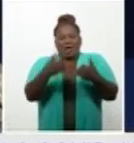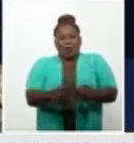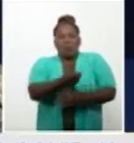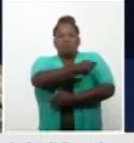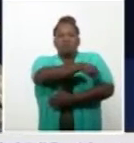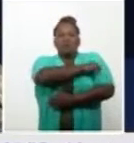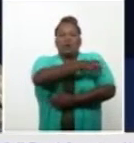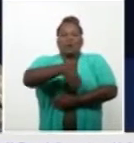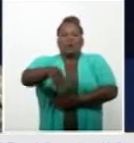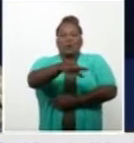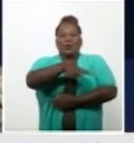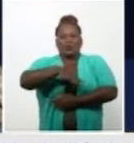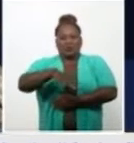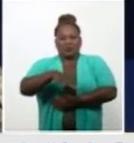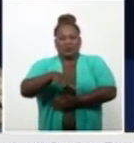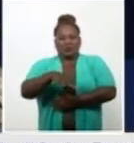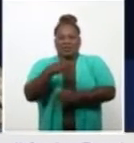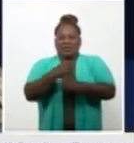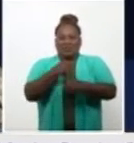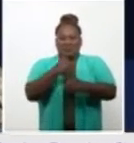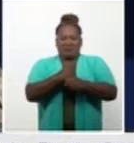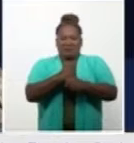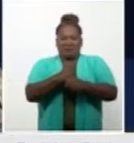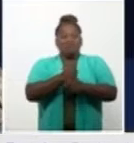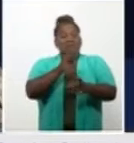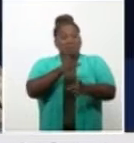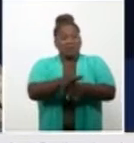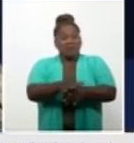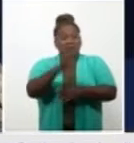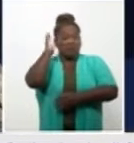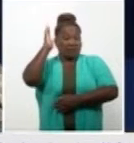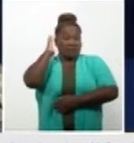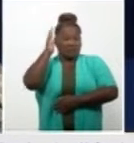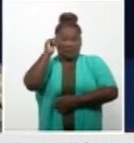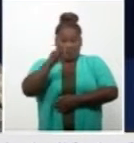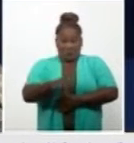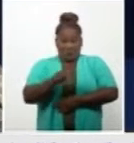our people. So we begin our briefing today